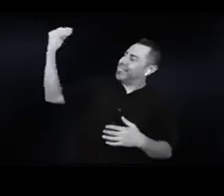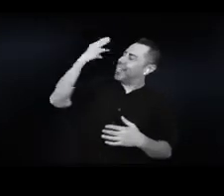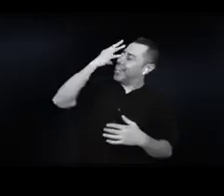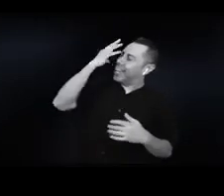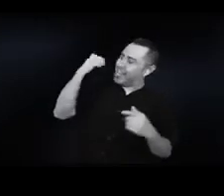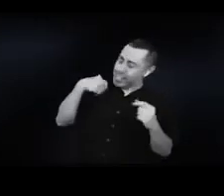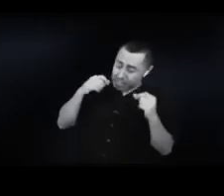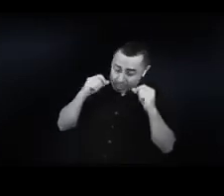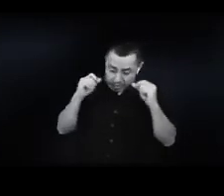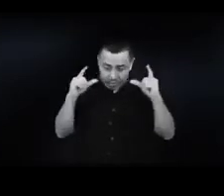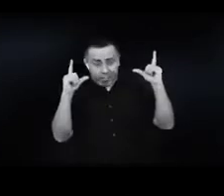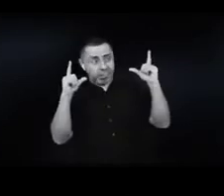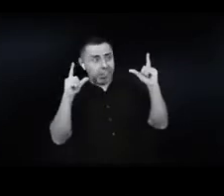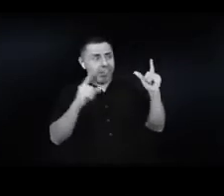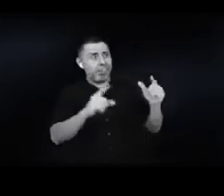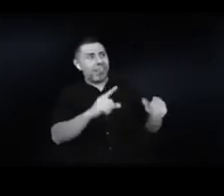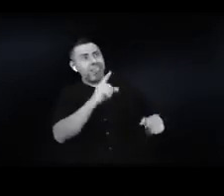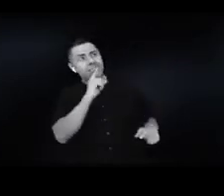reality.